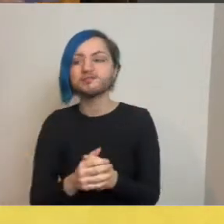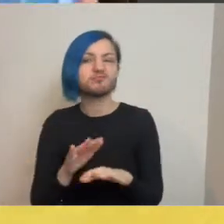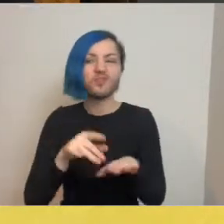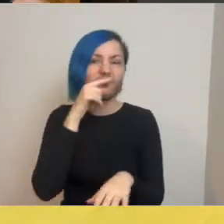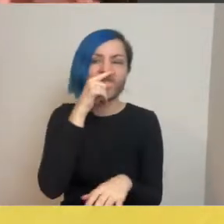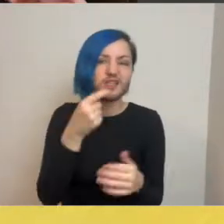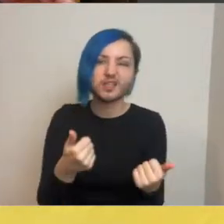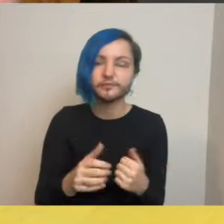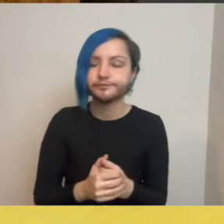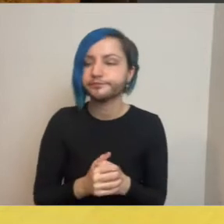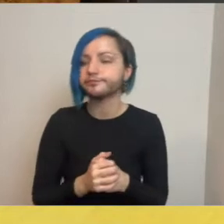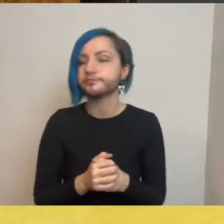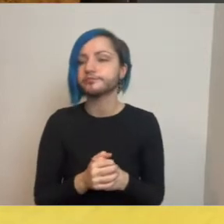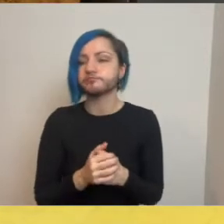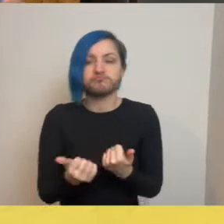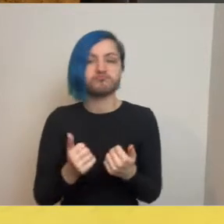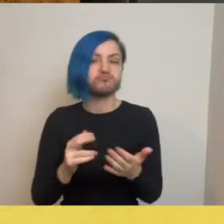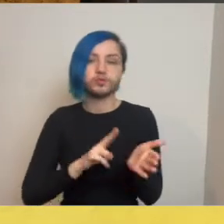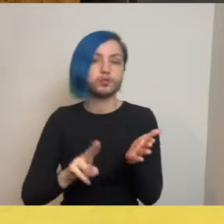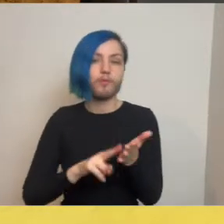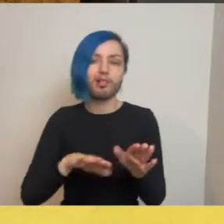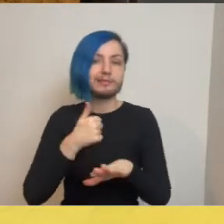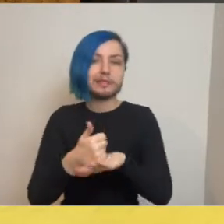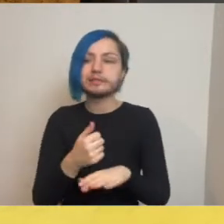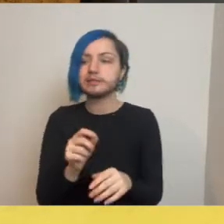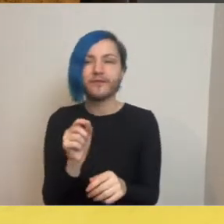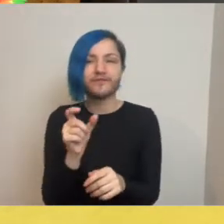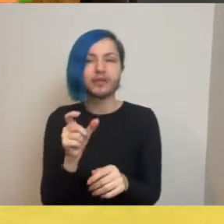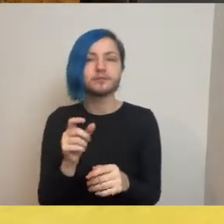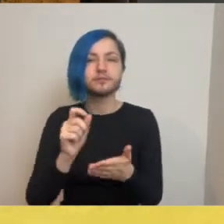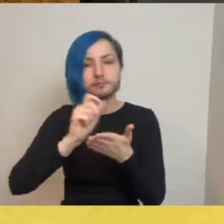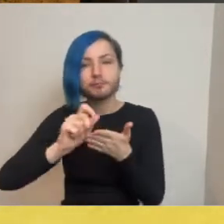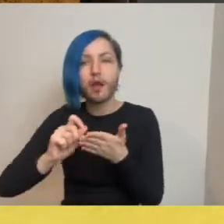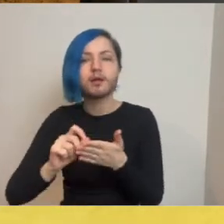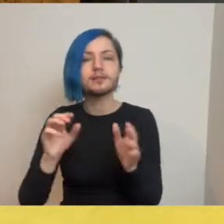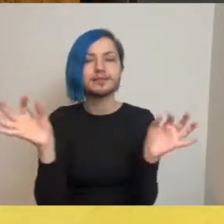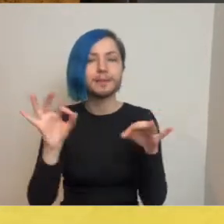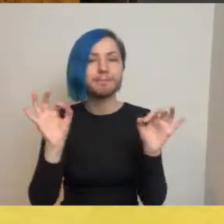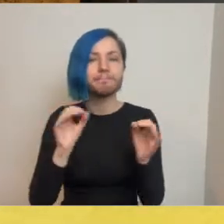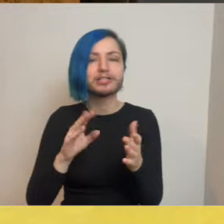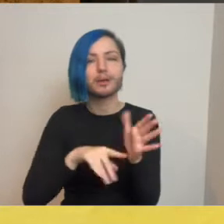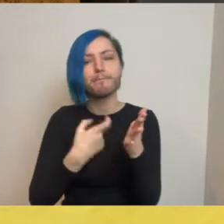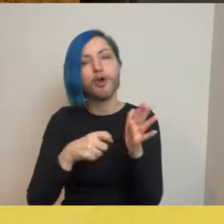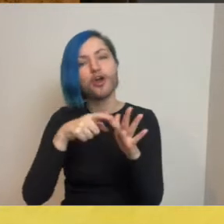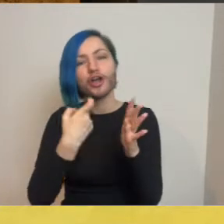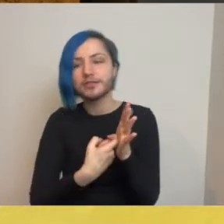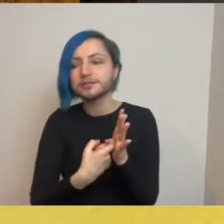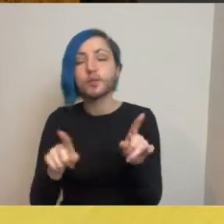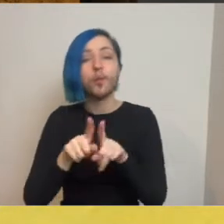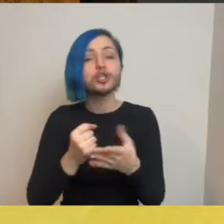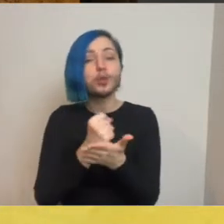fancy. These are just, you know, standard, nice old fat tip black magic markers. I've also got my